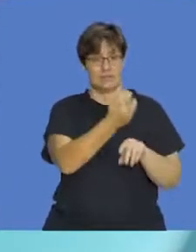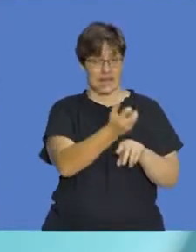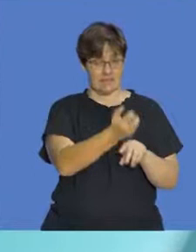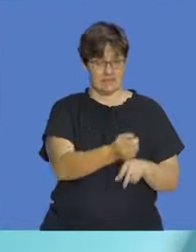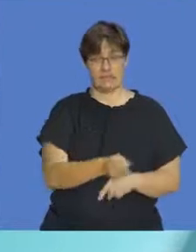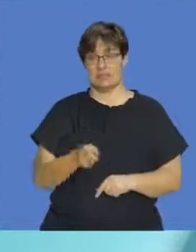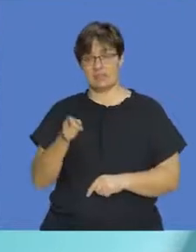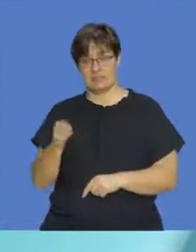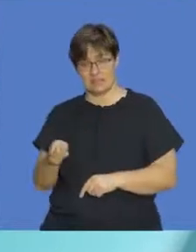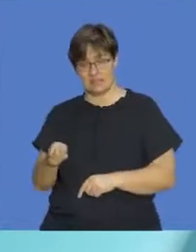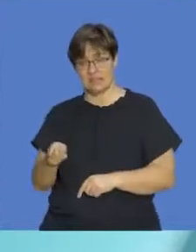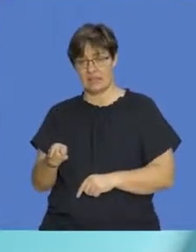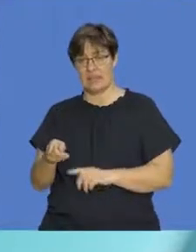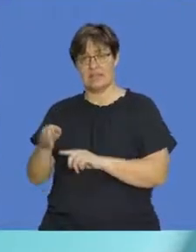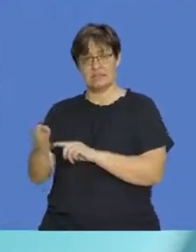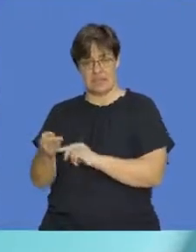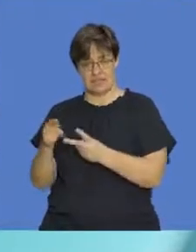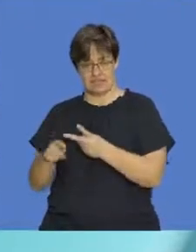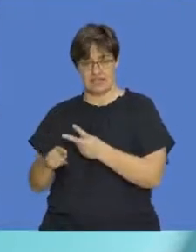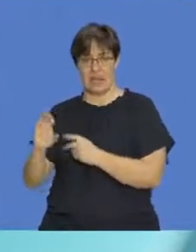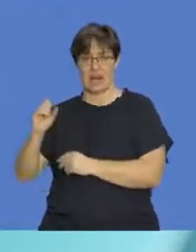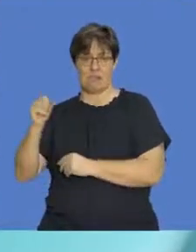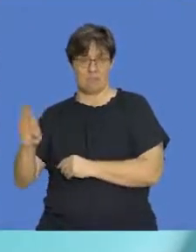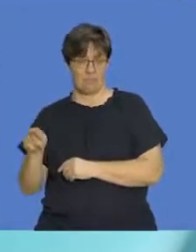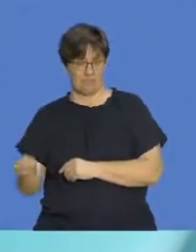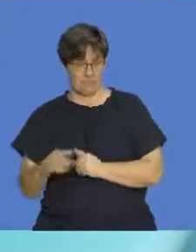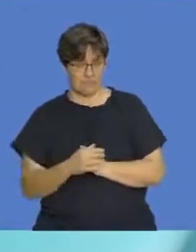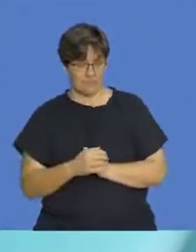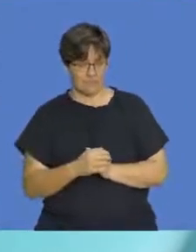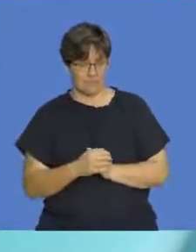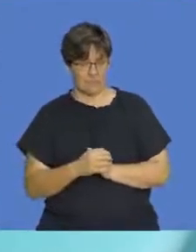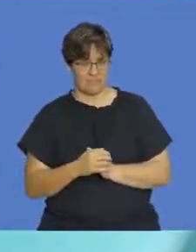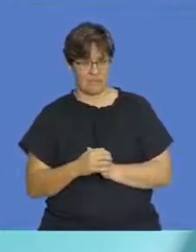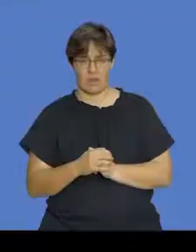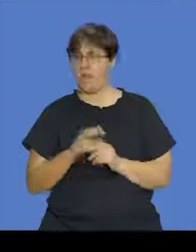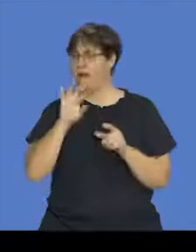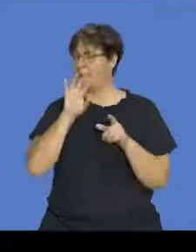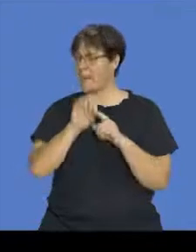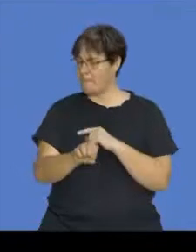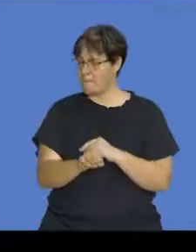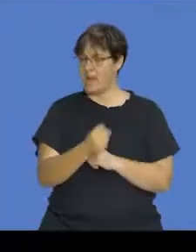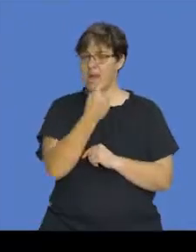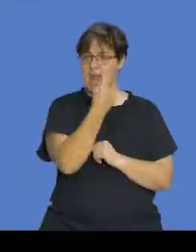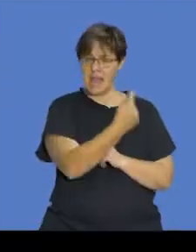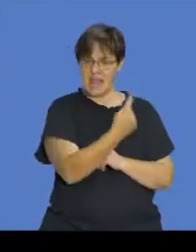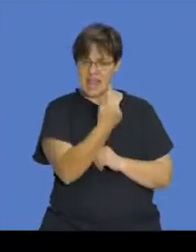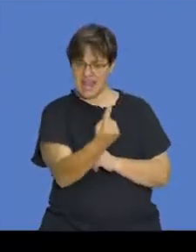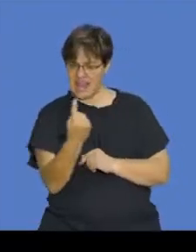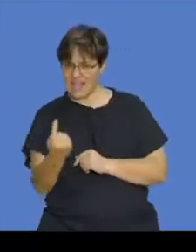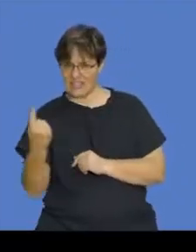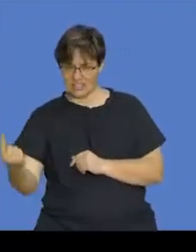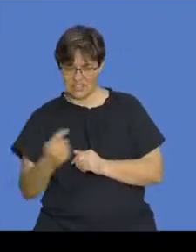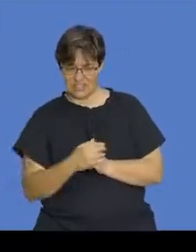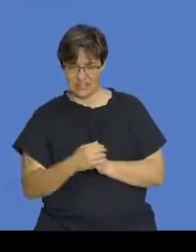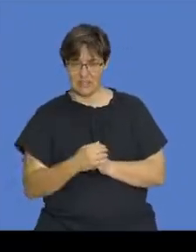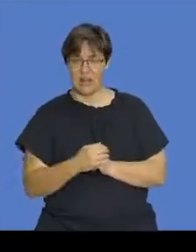the diamonds, for the spades, and for the clubs. So we recognize that for each of the 3 suites,